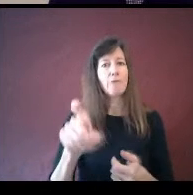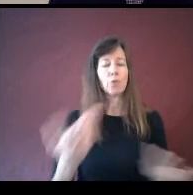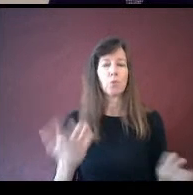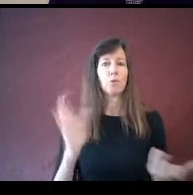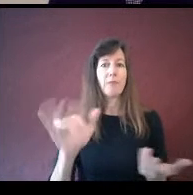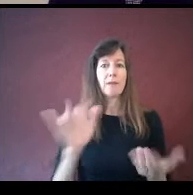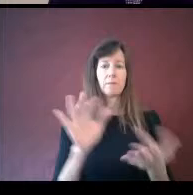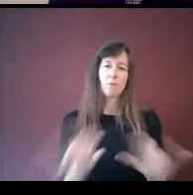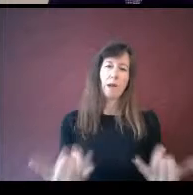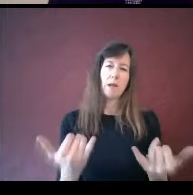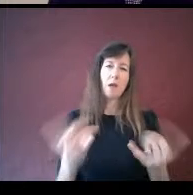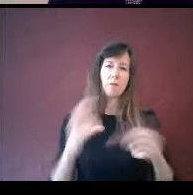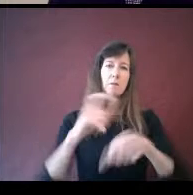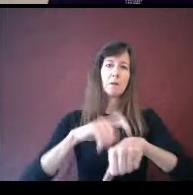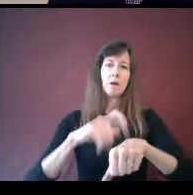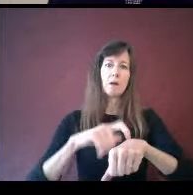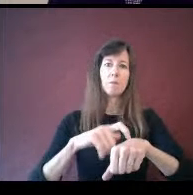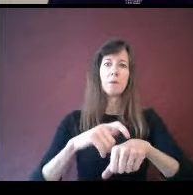thinking about